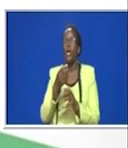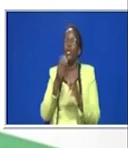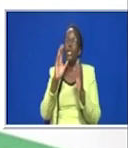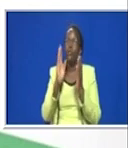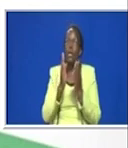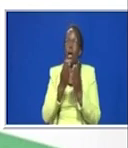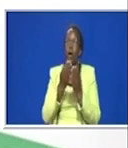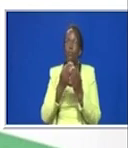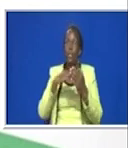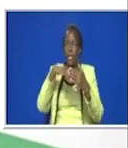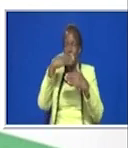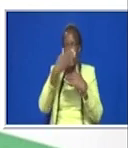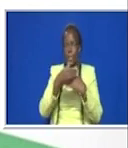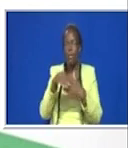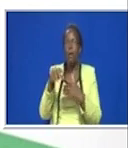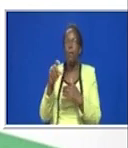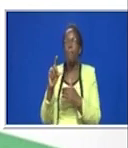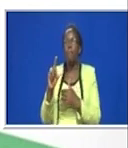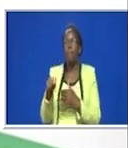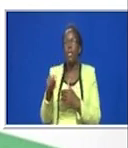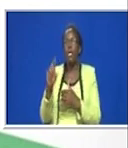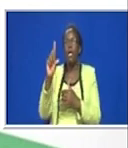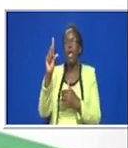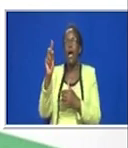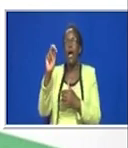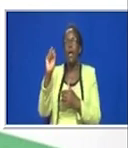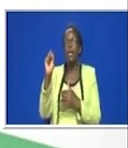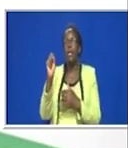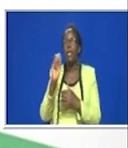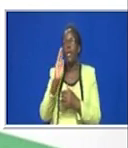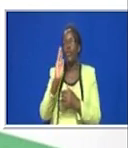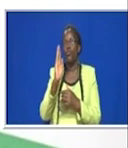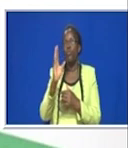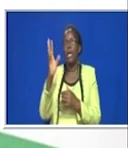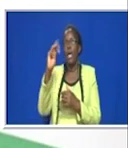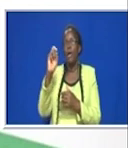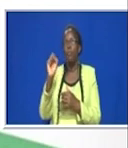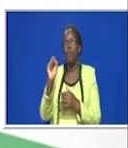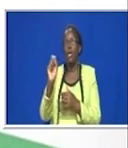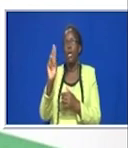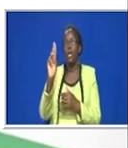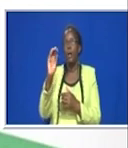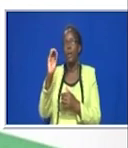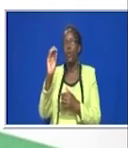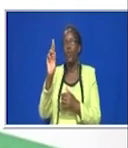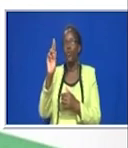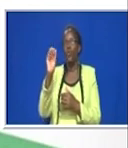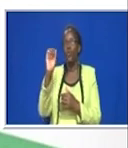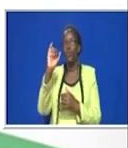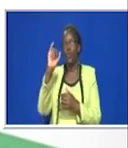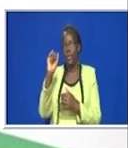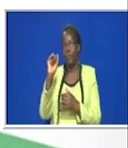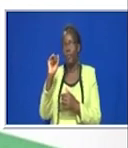the next planet to be Mercury. That is the one that is closest to the sun. And you remember the